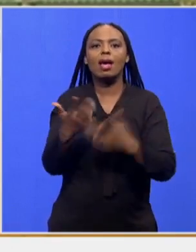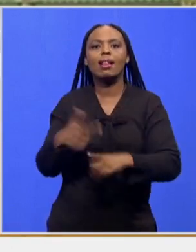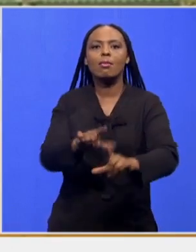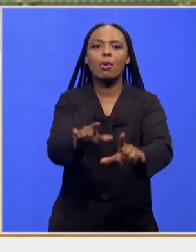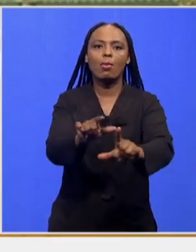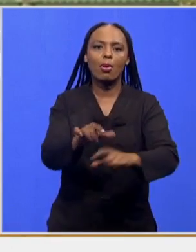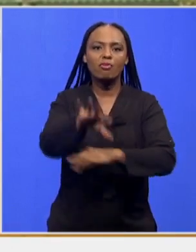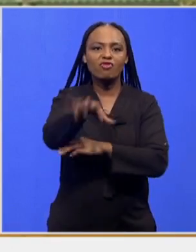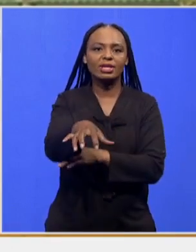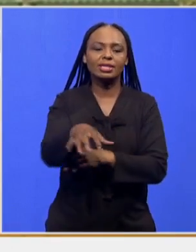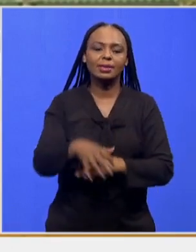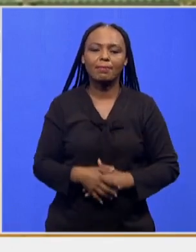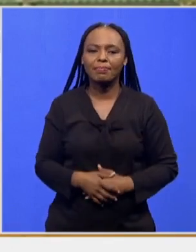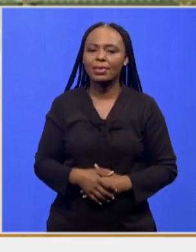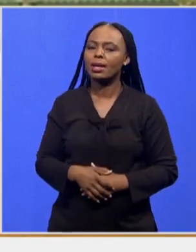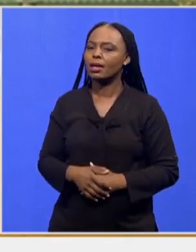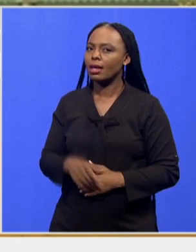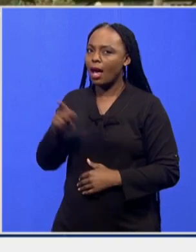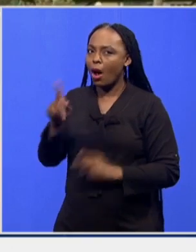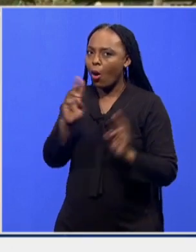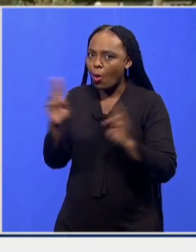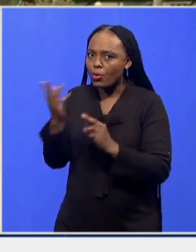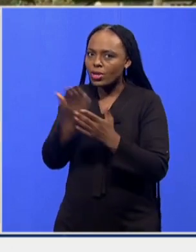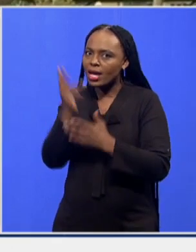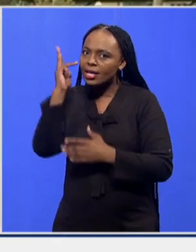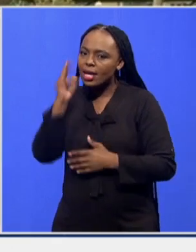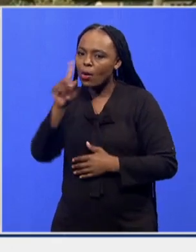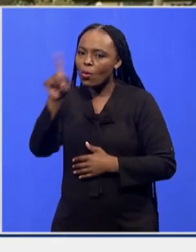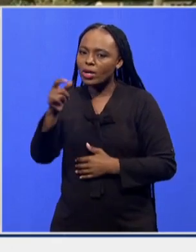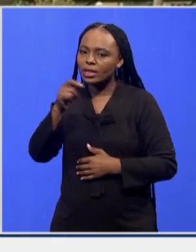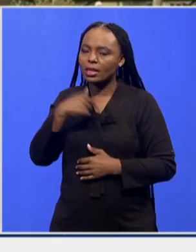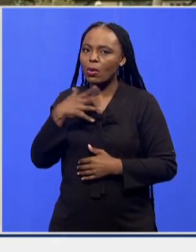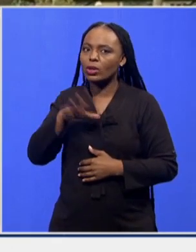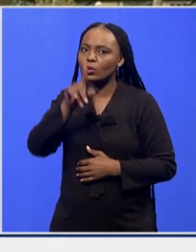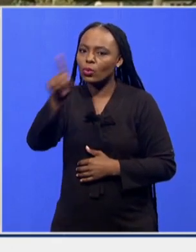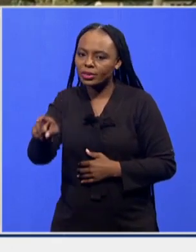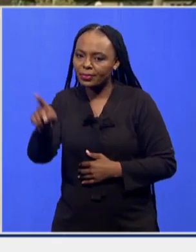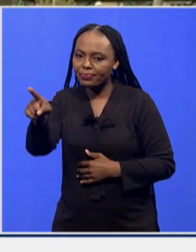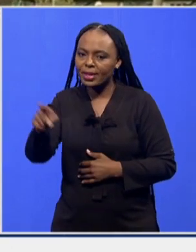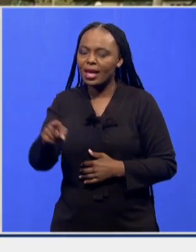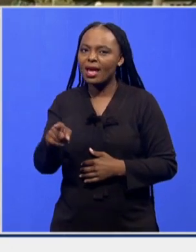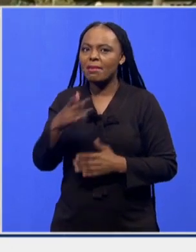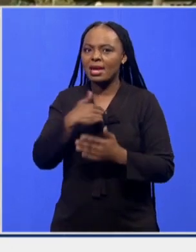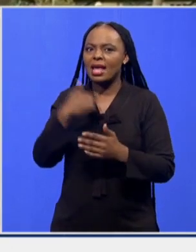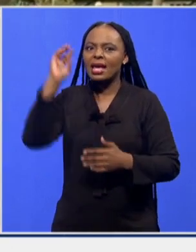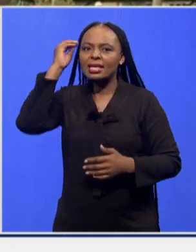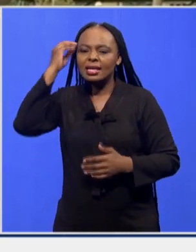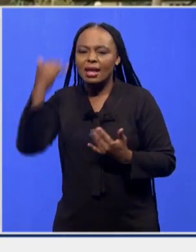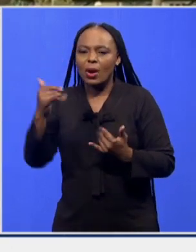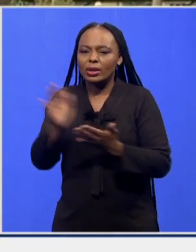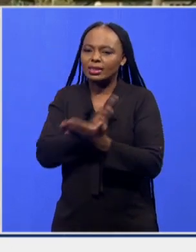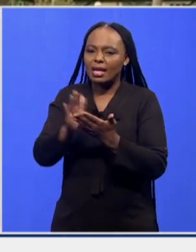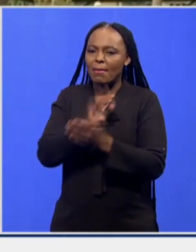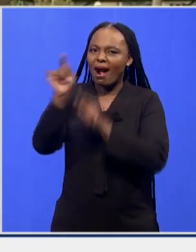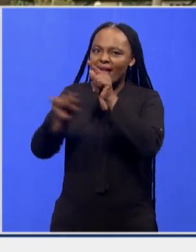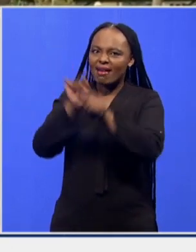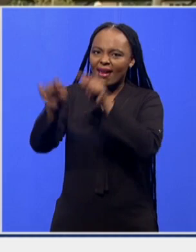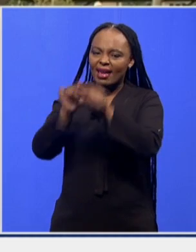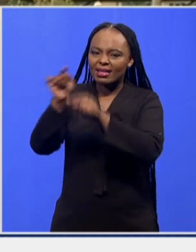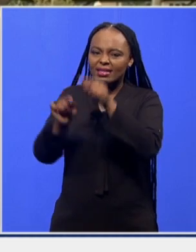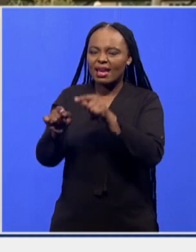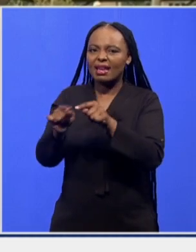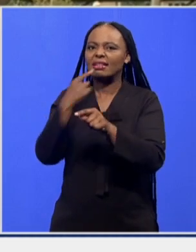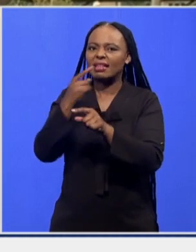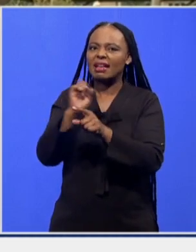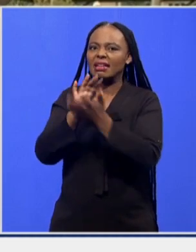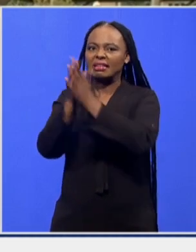the network issues, I'm hoping that you'll be able to hear my next question, Mahlako. But I'm quite interested in the sort of allegations that we've heard around sabotage at our